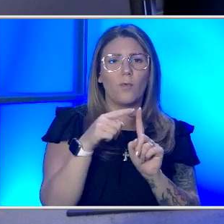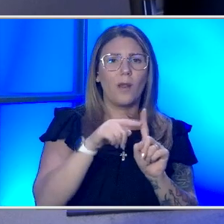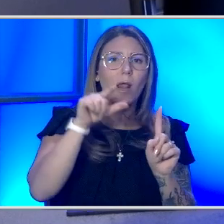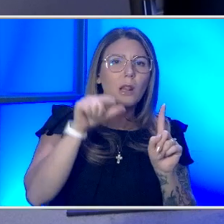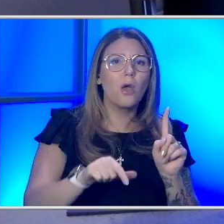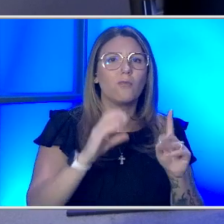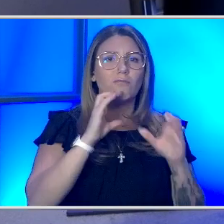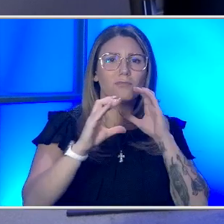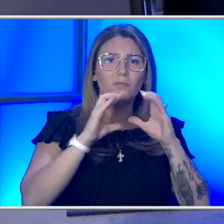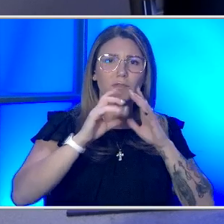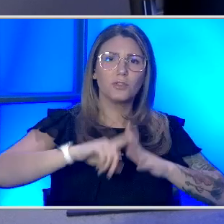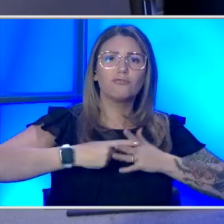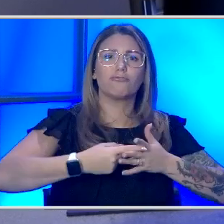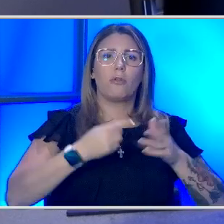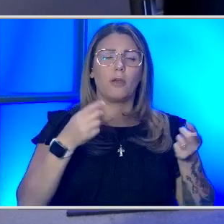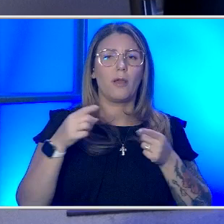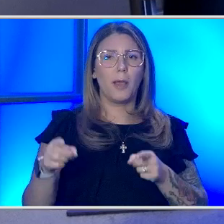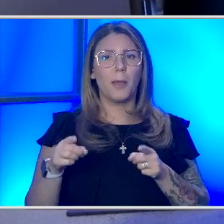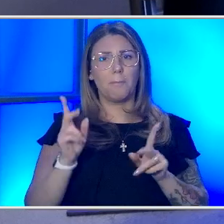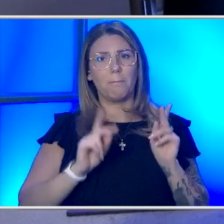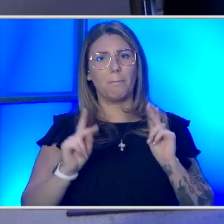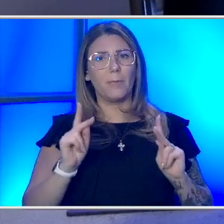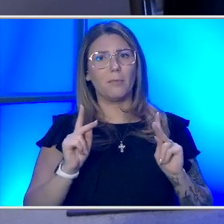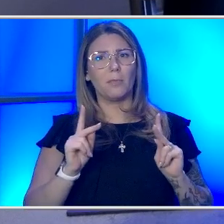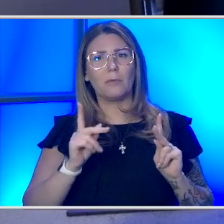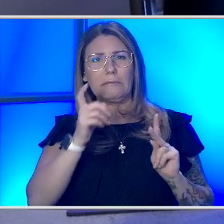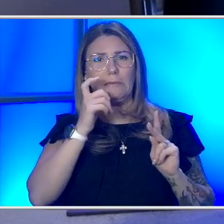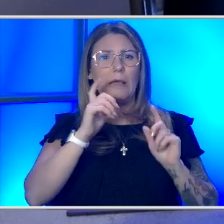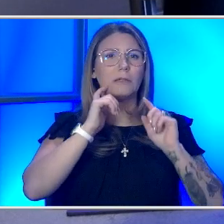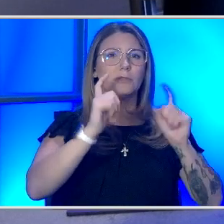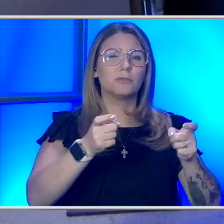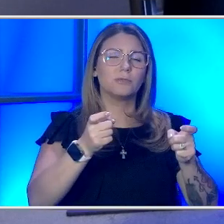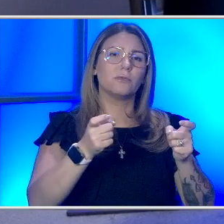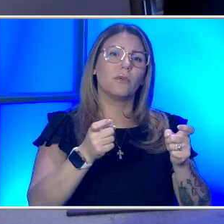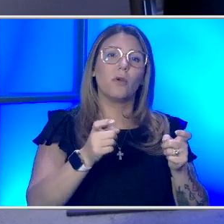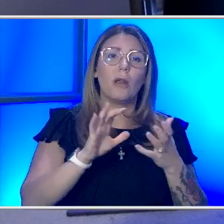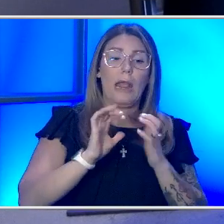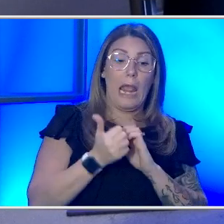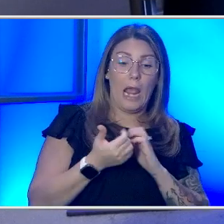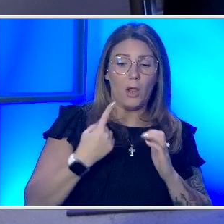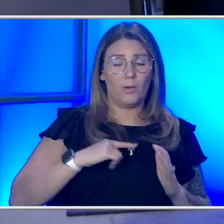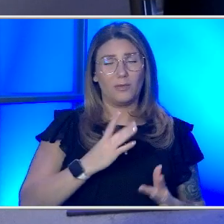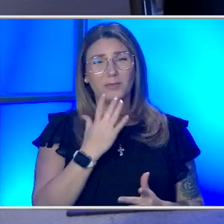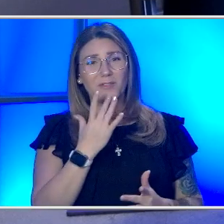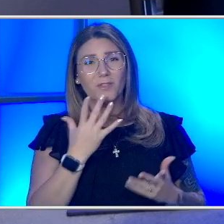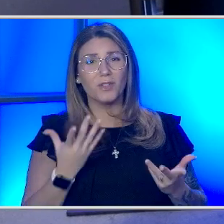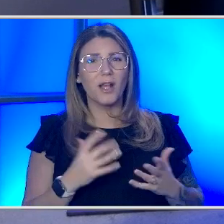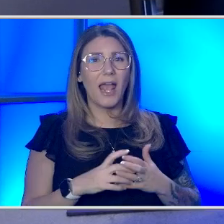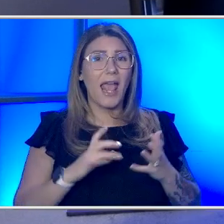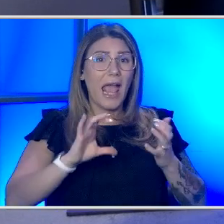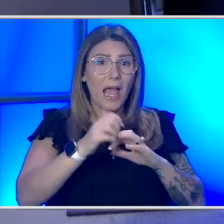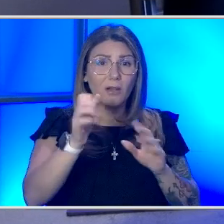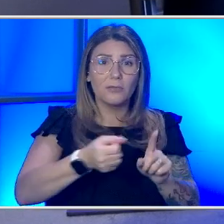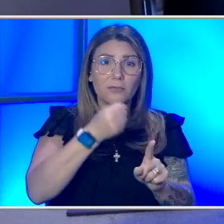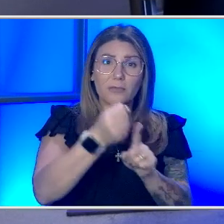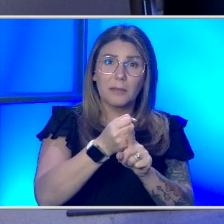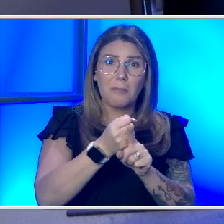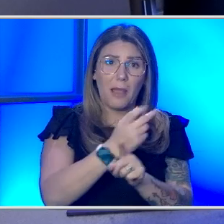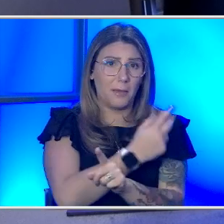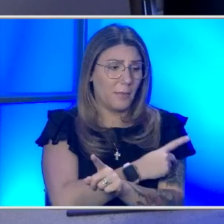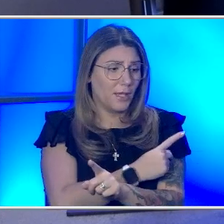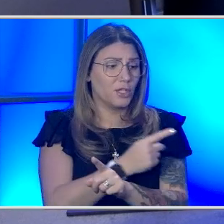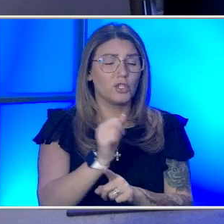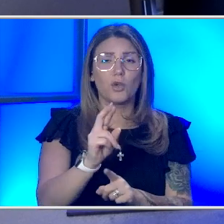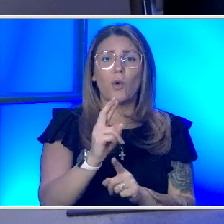happening, or people aren't donating the way that we like them to, kind of how does that impact patients, or what kind of stress does that put